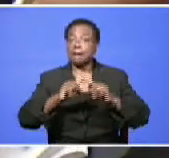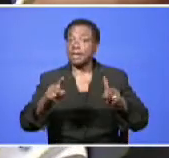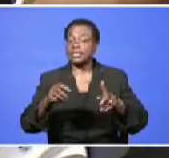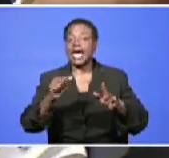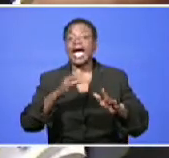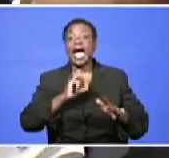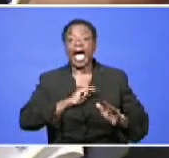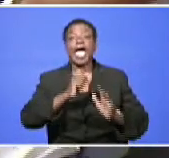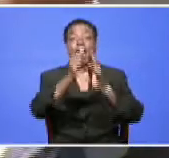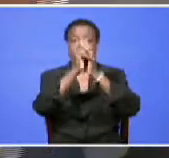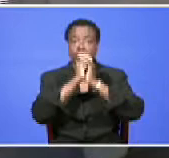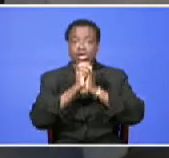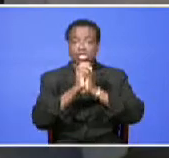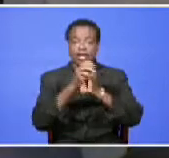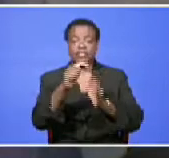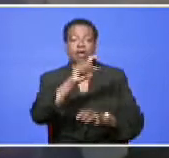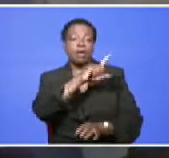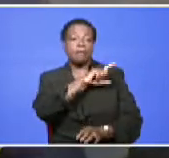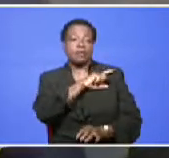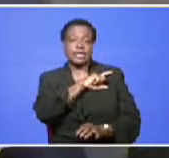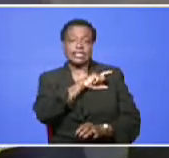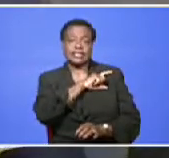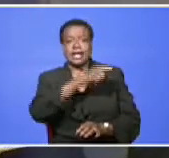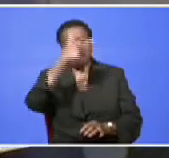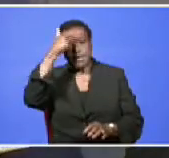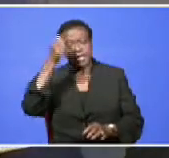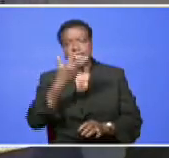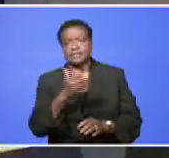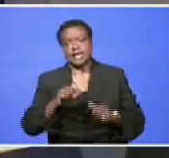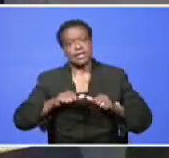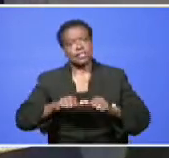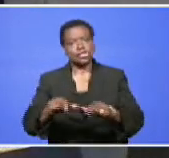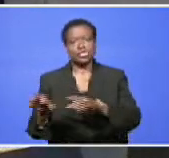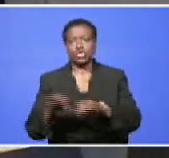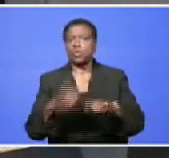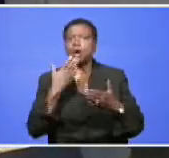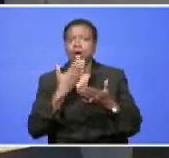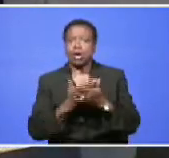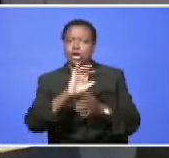I commend the police because they continue to do a good job, and